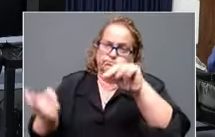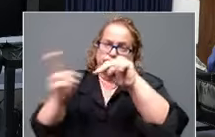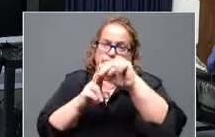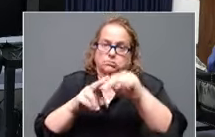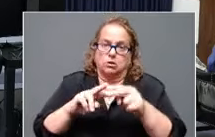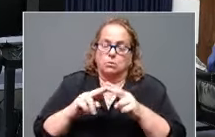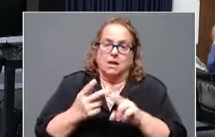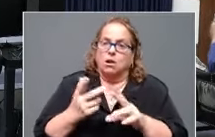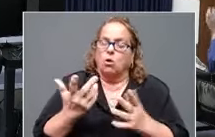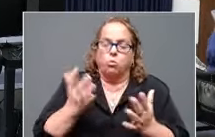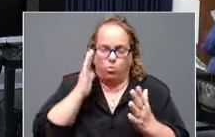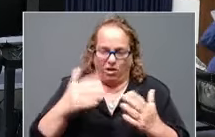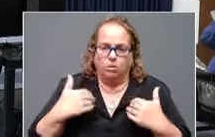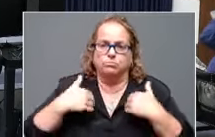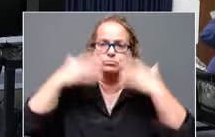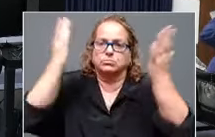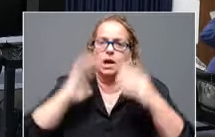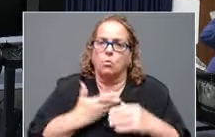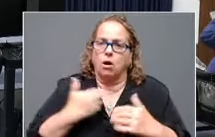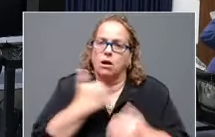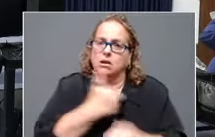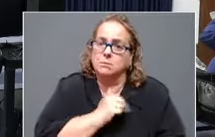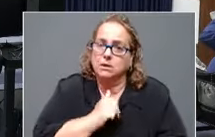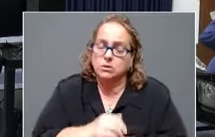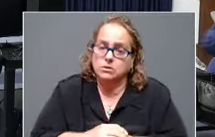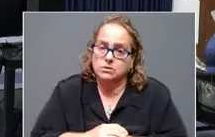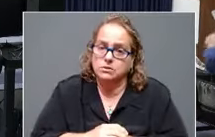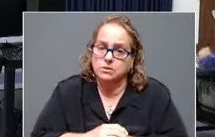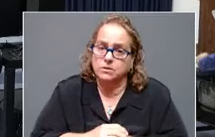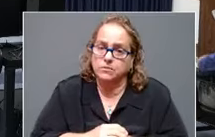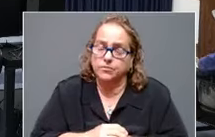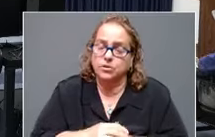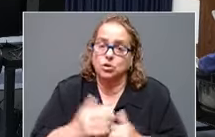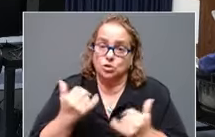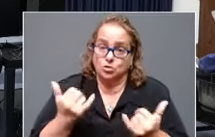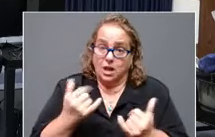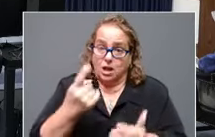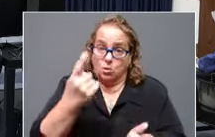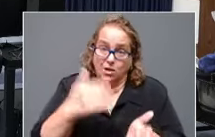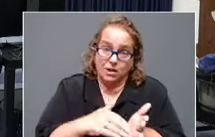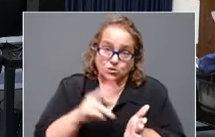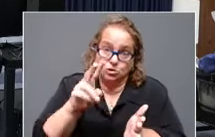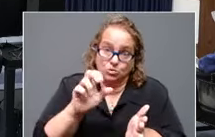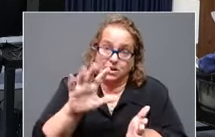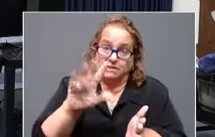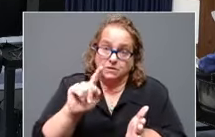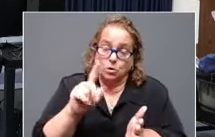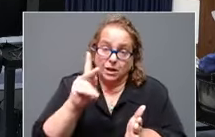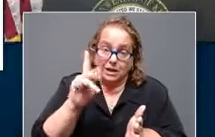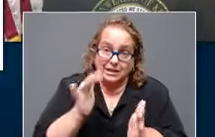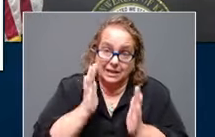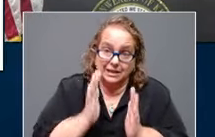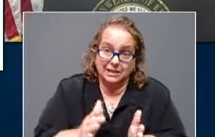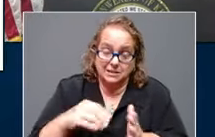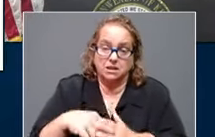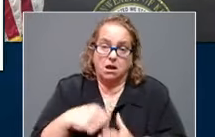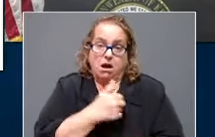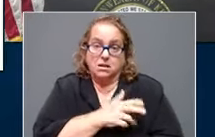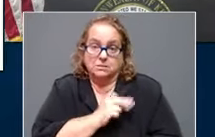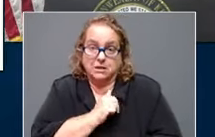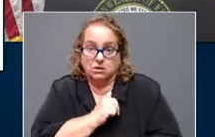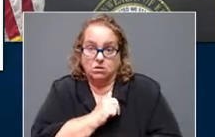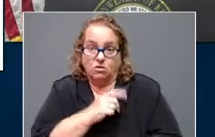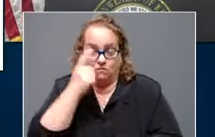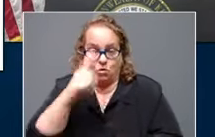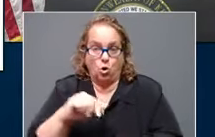now increasing even more. Again, that is the most significant severe slope, meaning